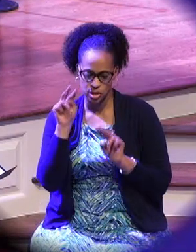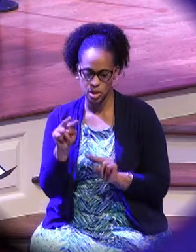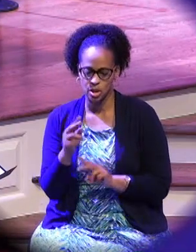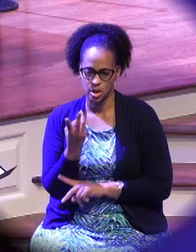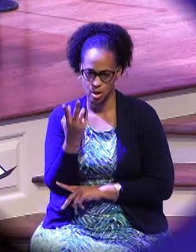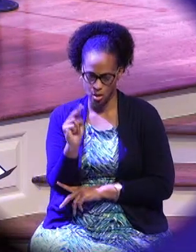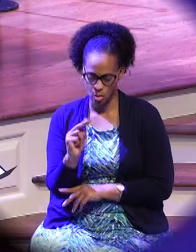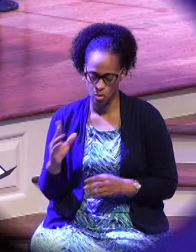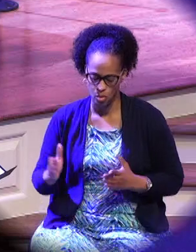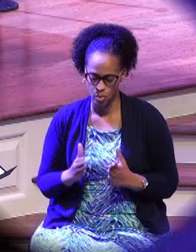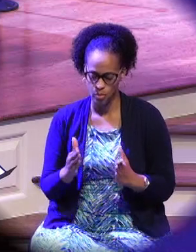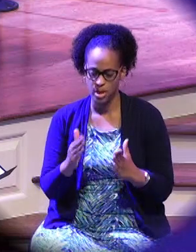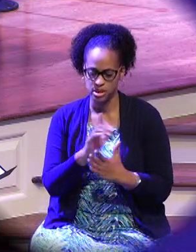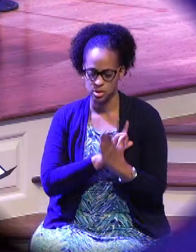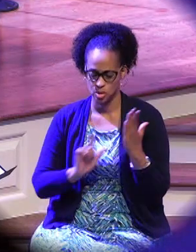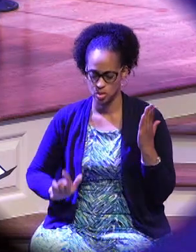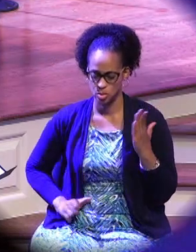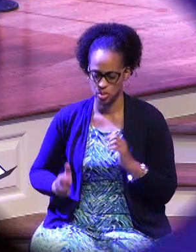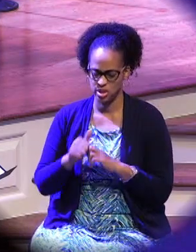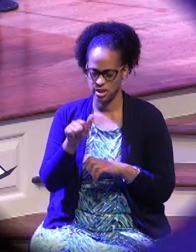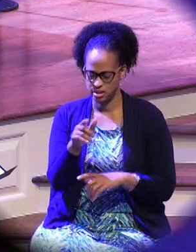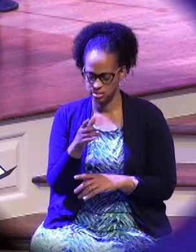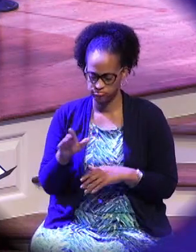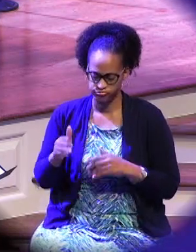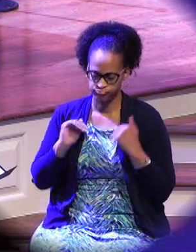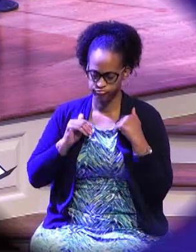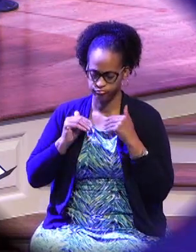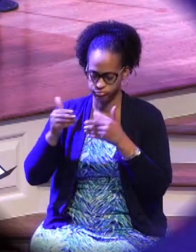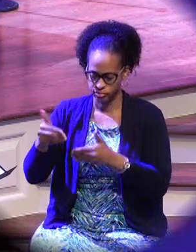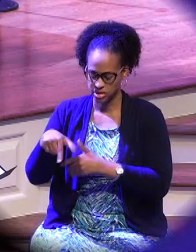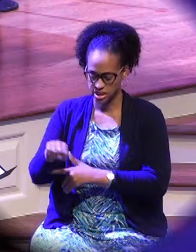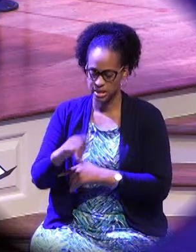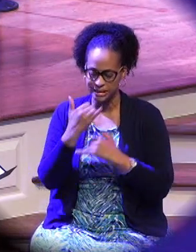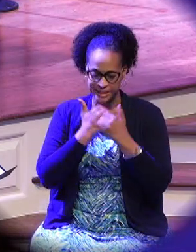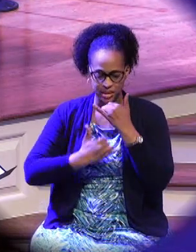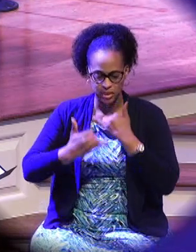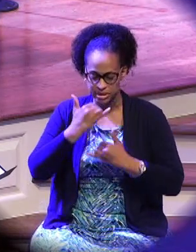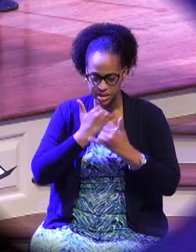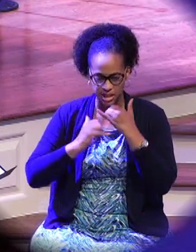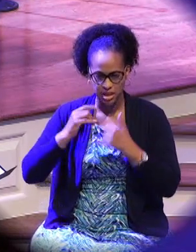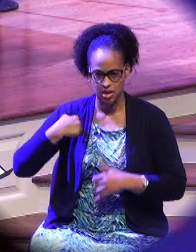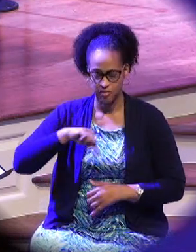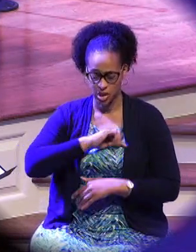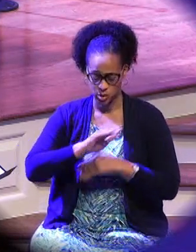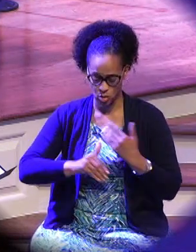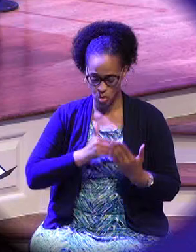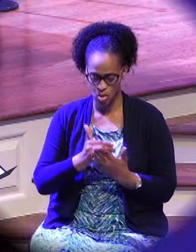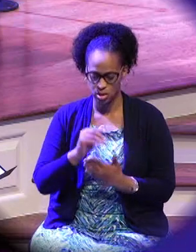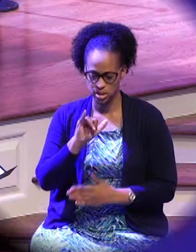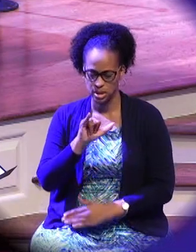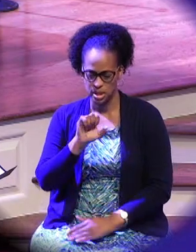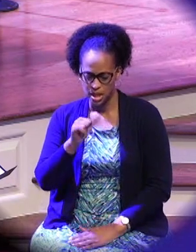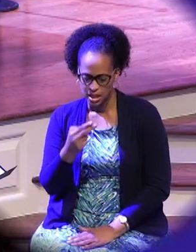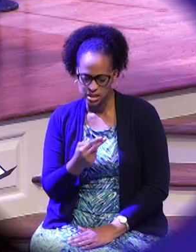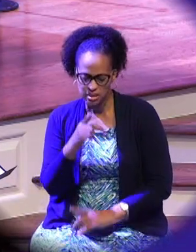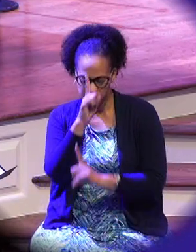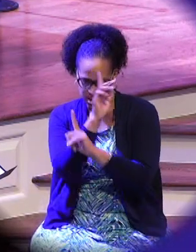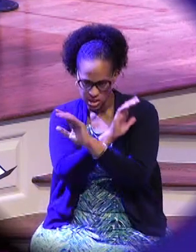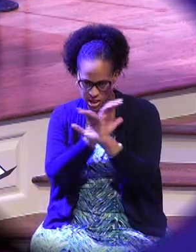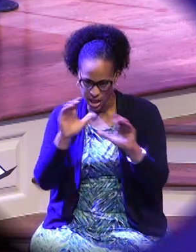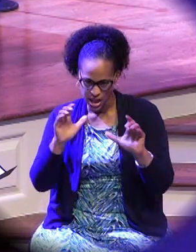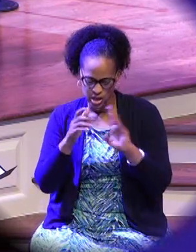way. The Lord has laid on him the iniquity of us all. Isaiah's image draws from